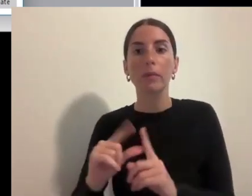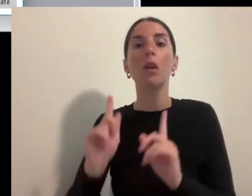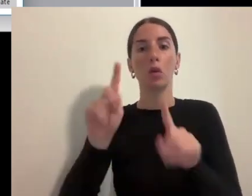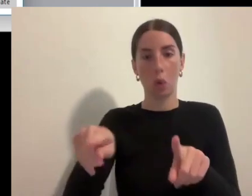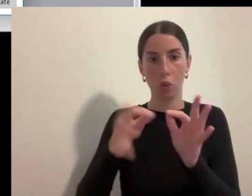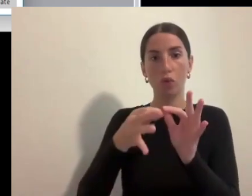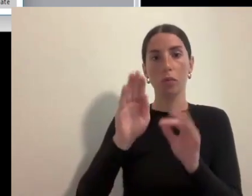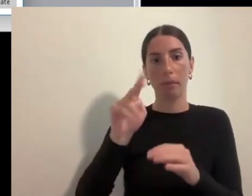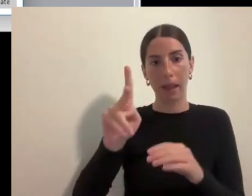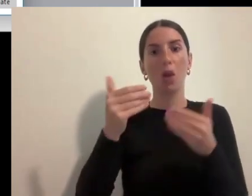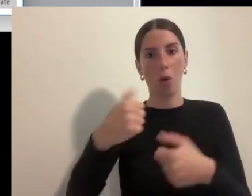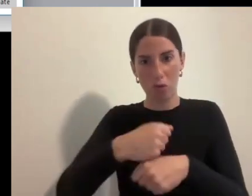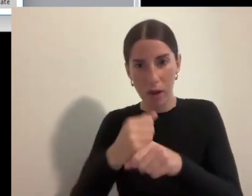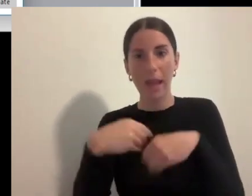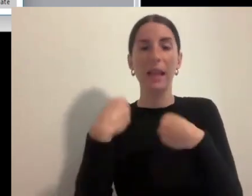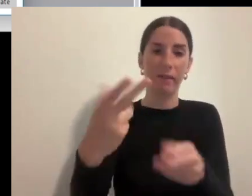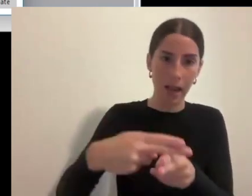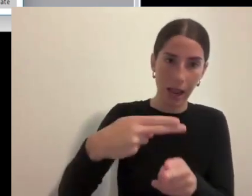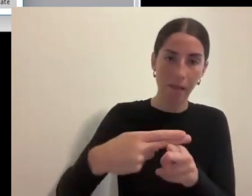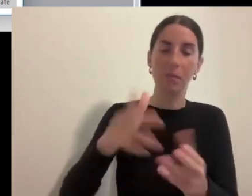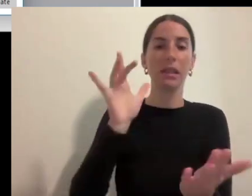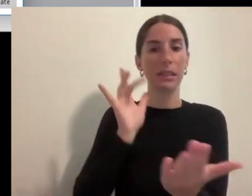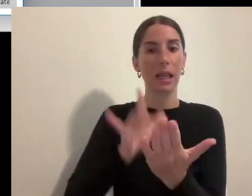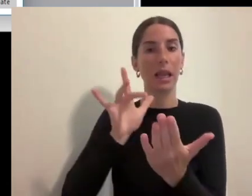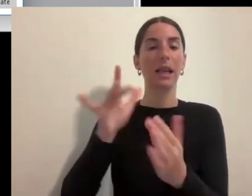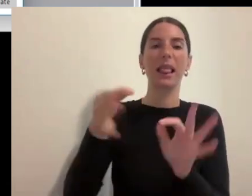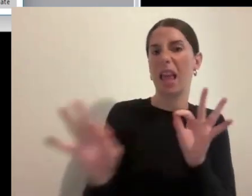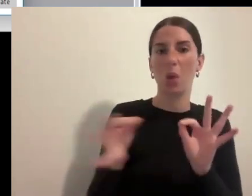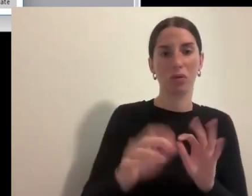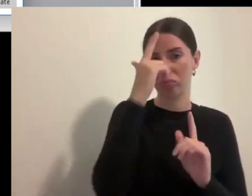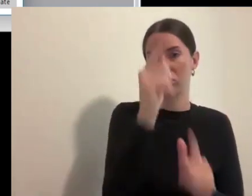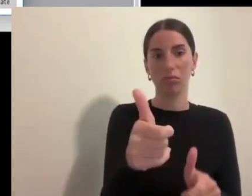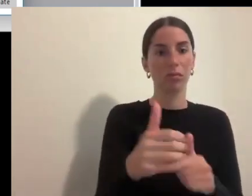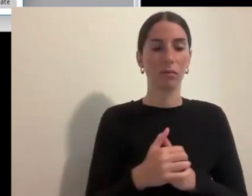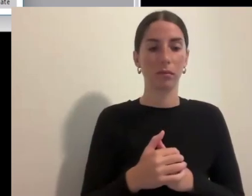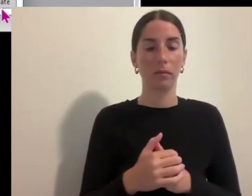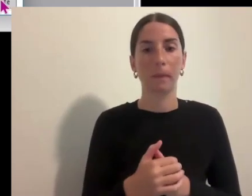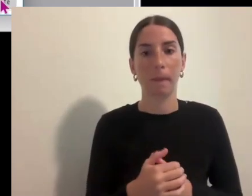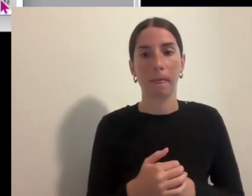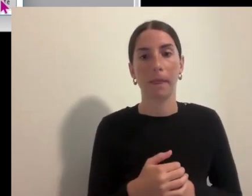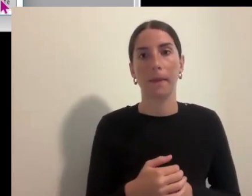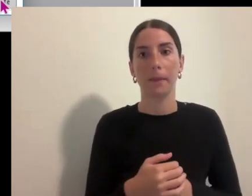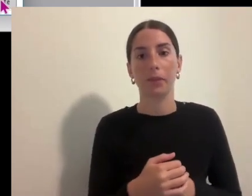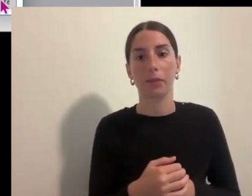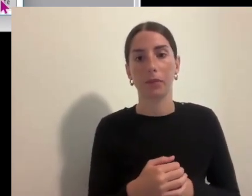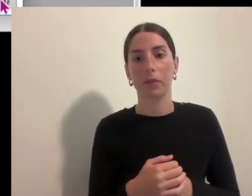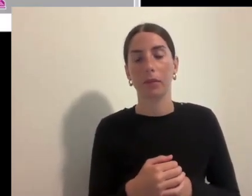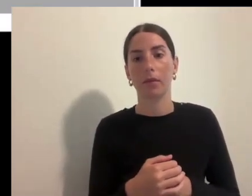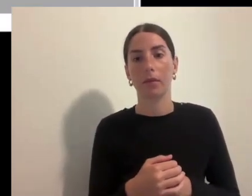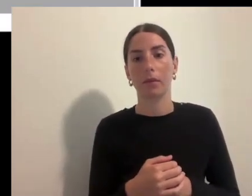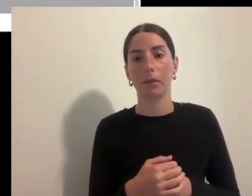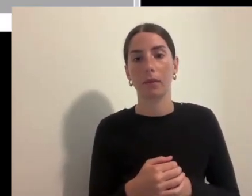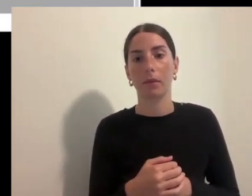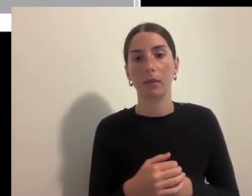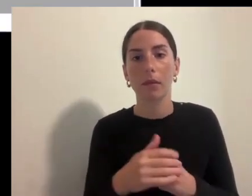the glossary. I give it a name. I select the languages in the glossary. And now